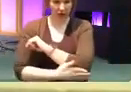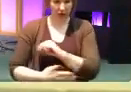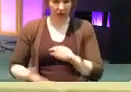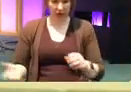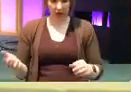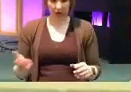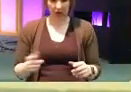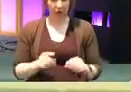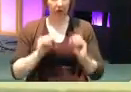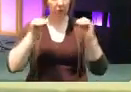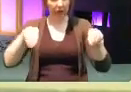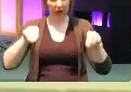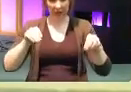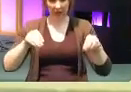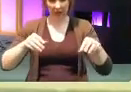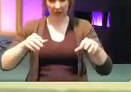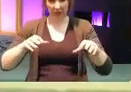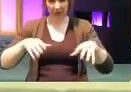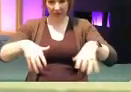in a casket.